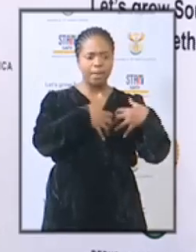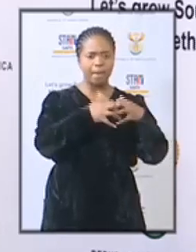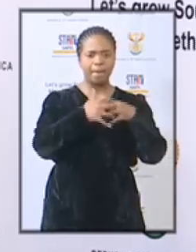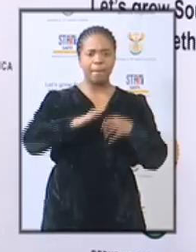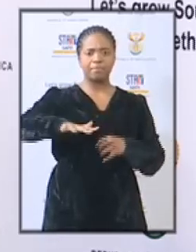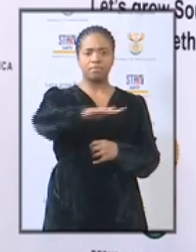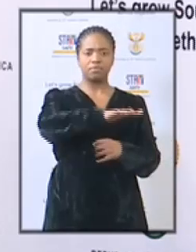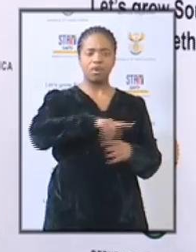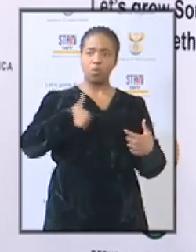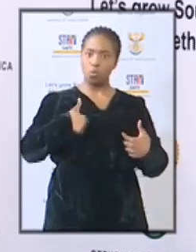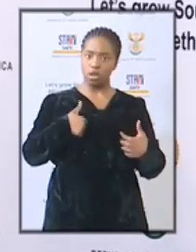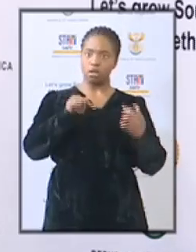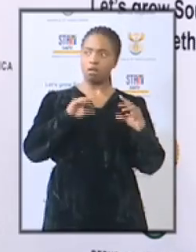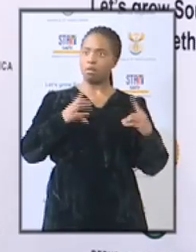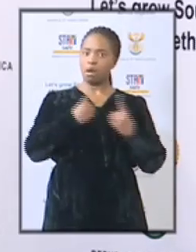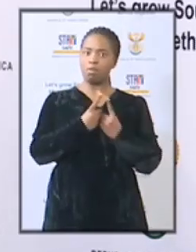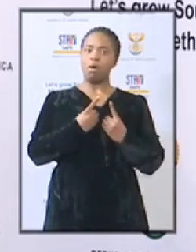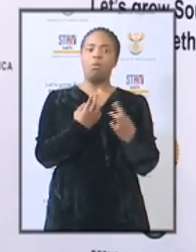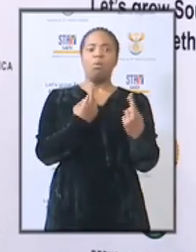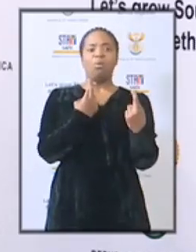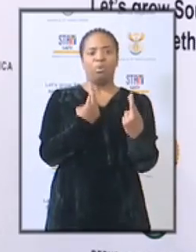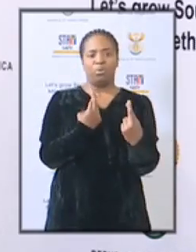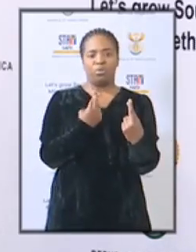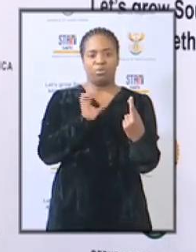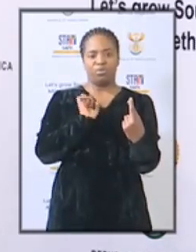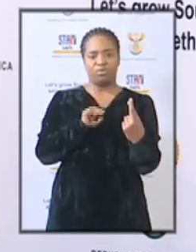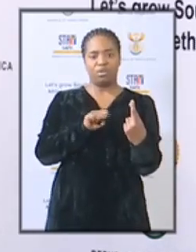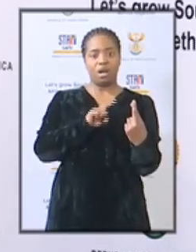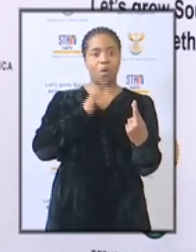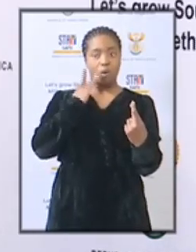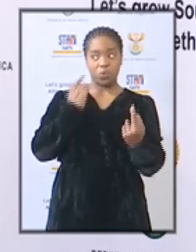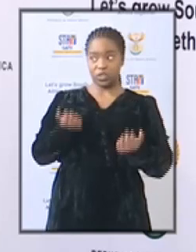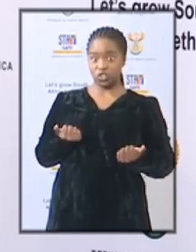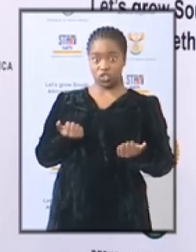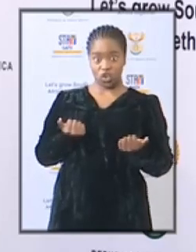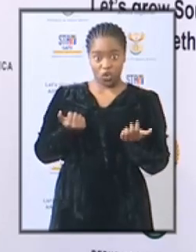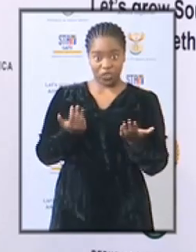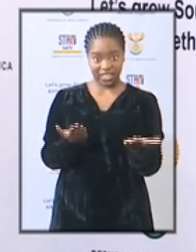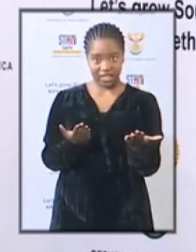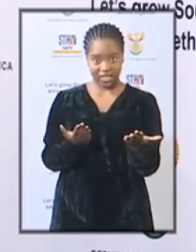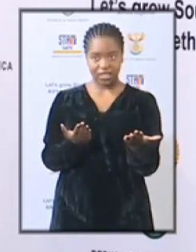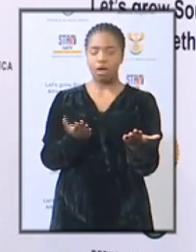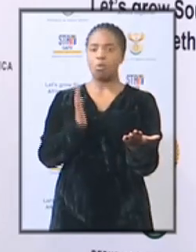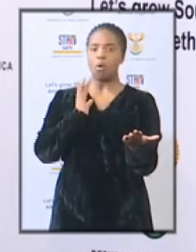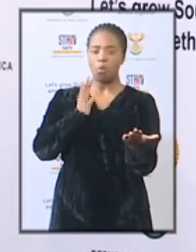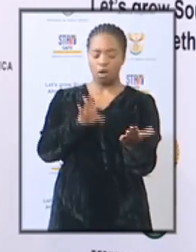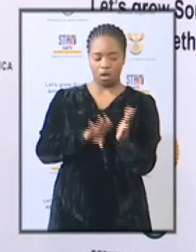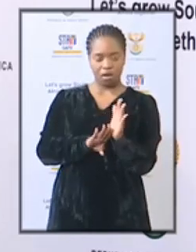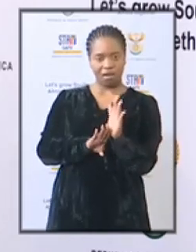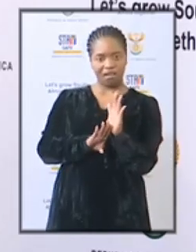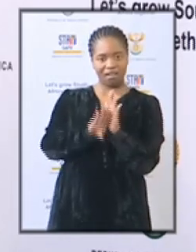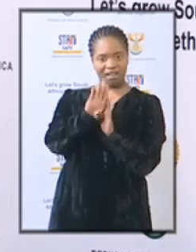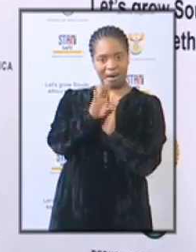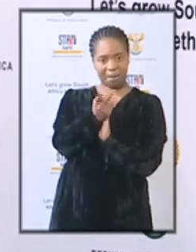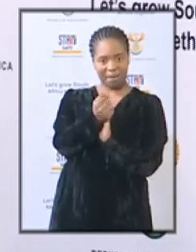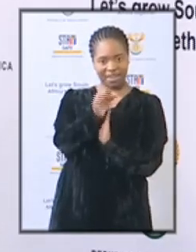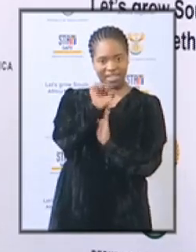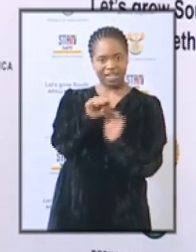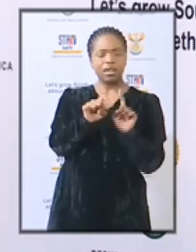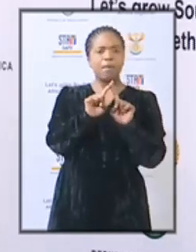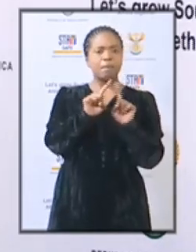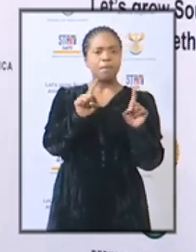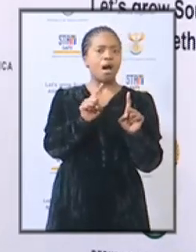gives hope that the supply side of tourism sector will not only recover but of a potential to